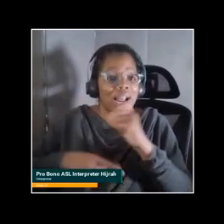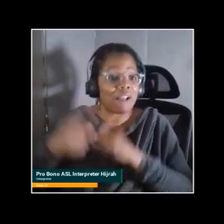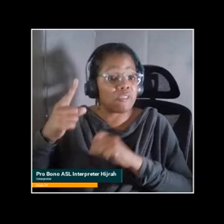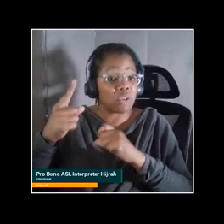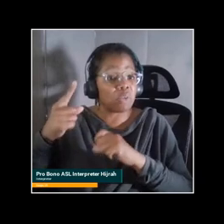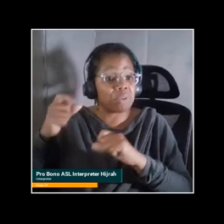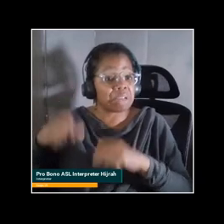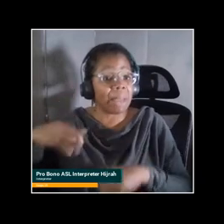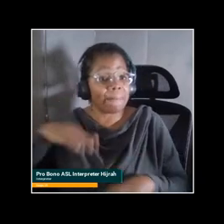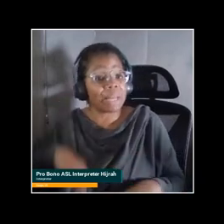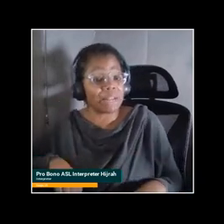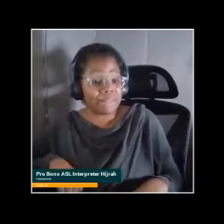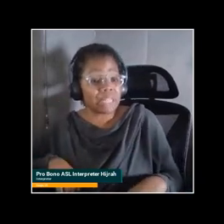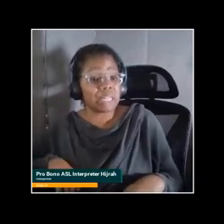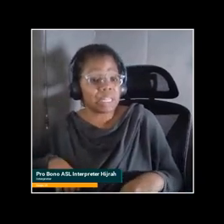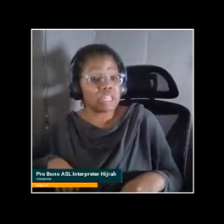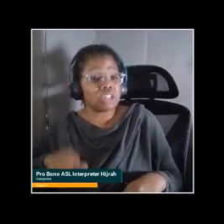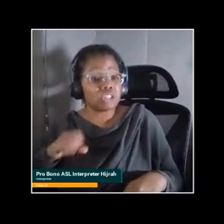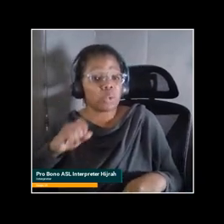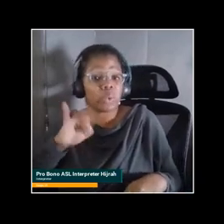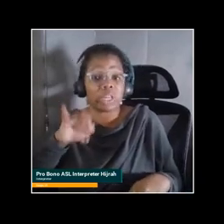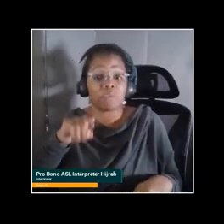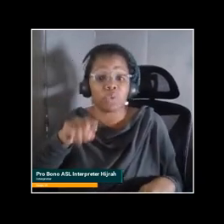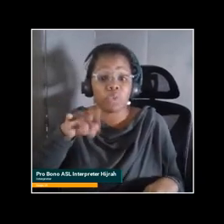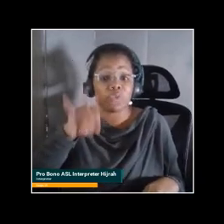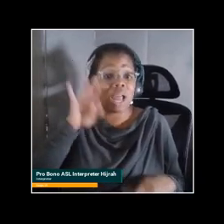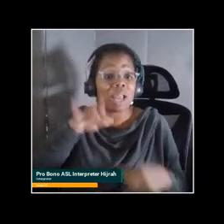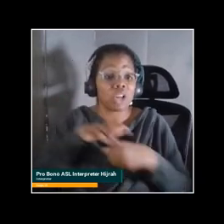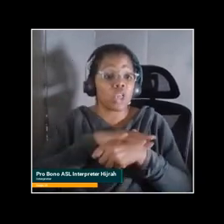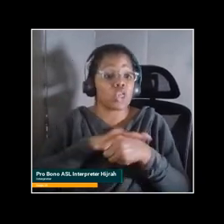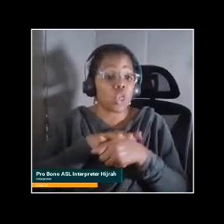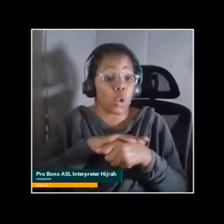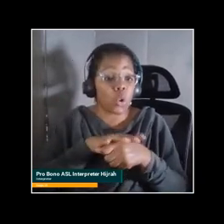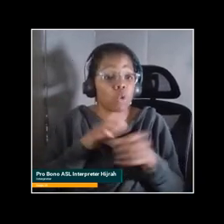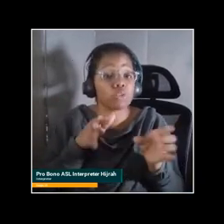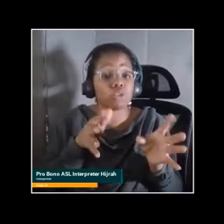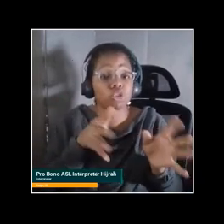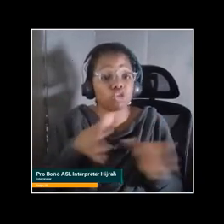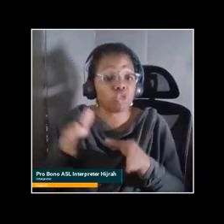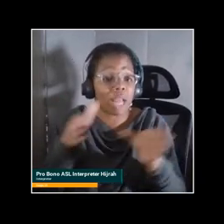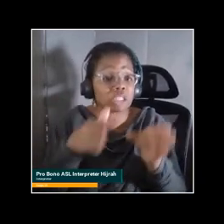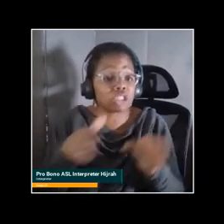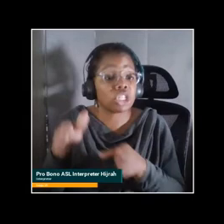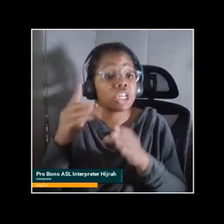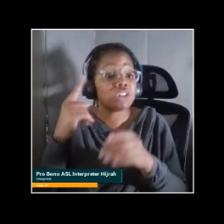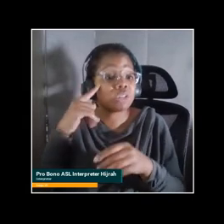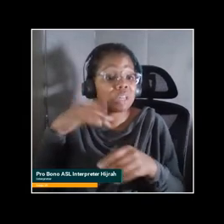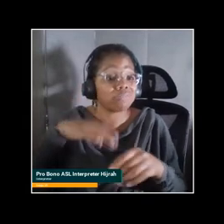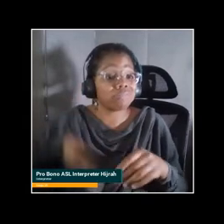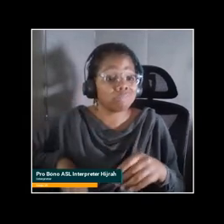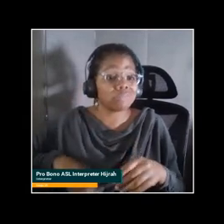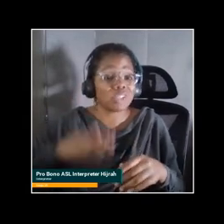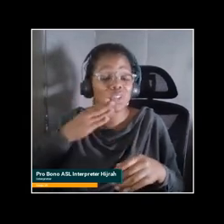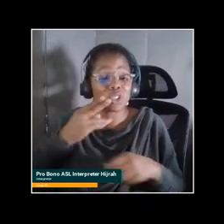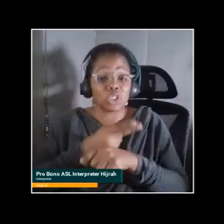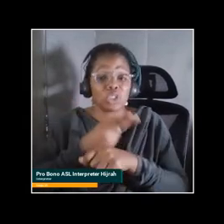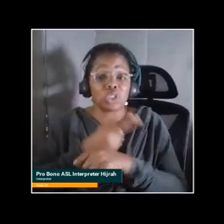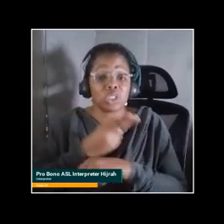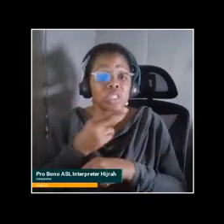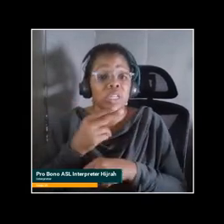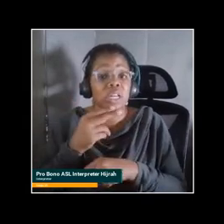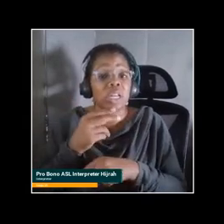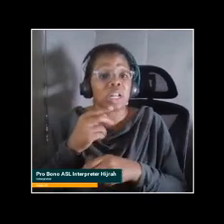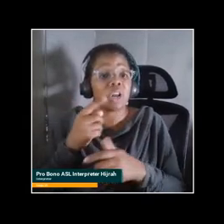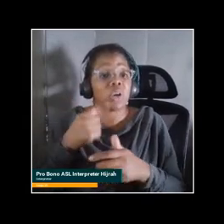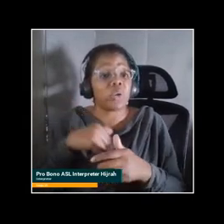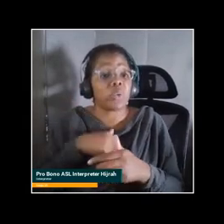benefit from it. So that if you find some local strategies that you find is really good to use and you have been practiced very well, we